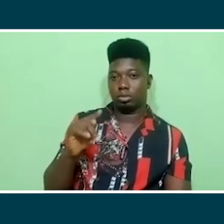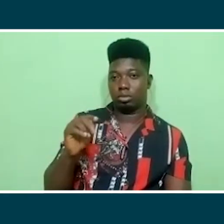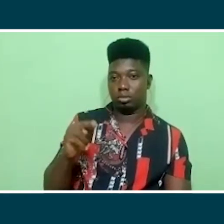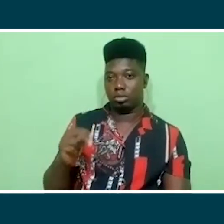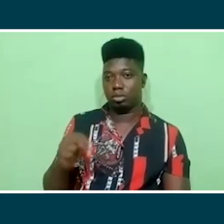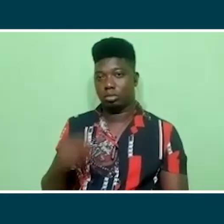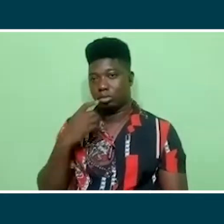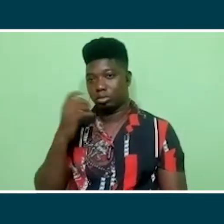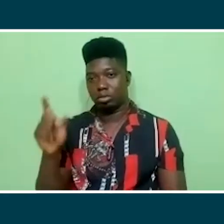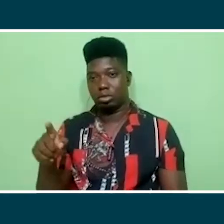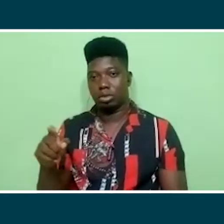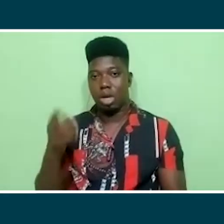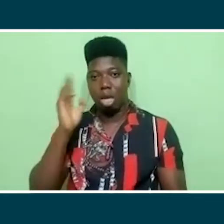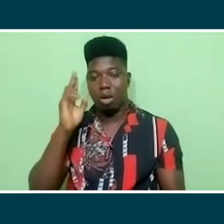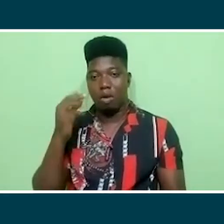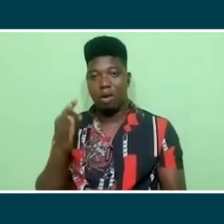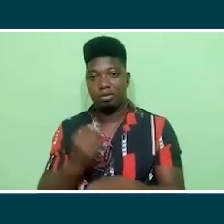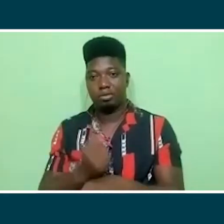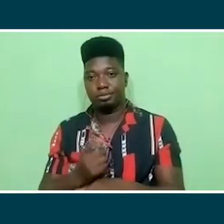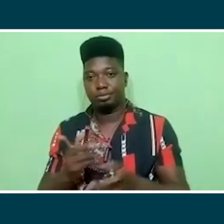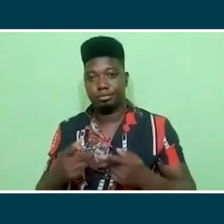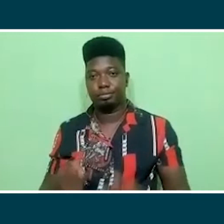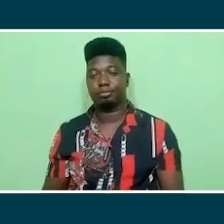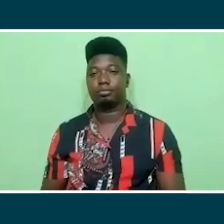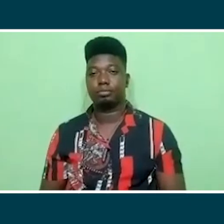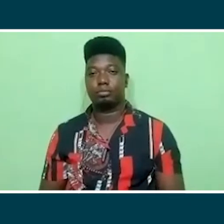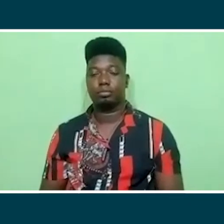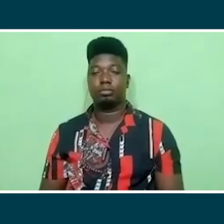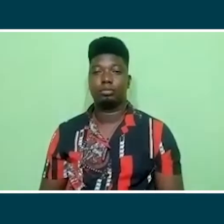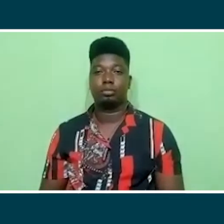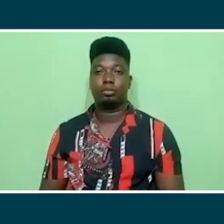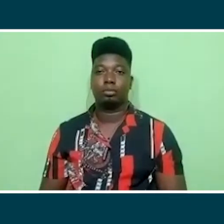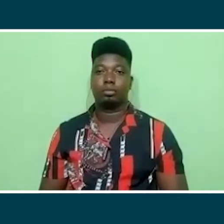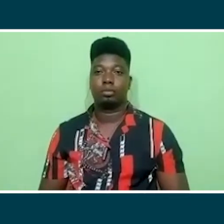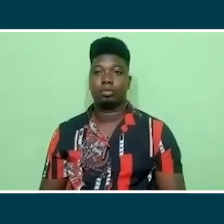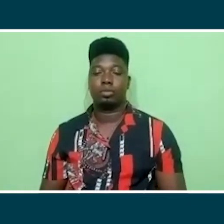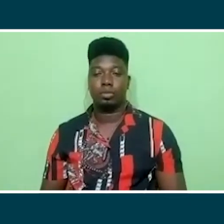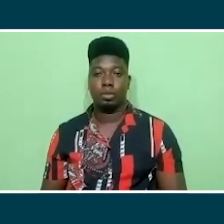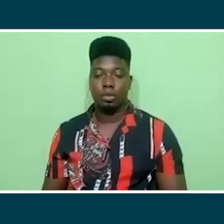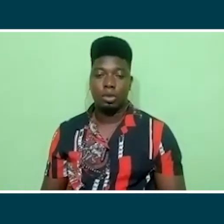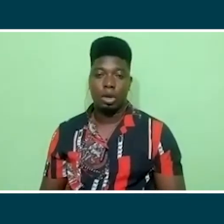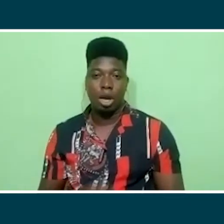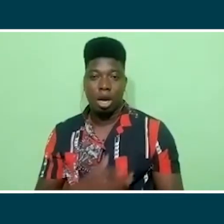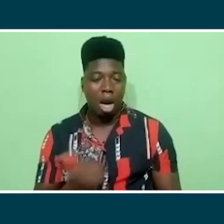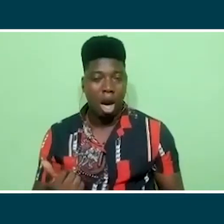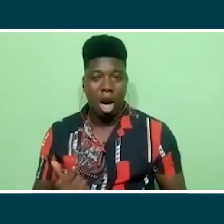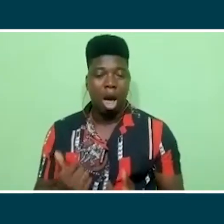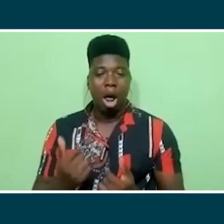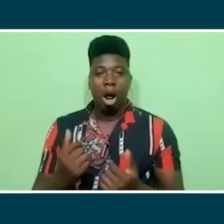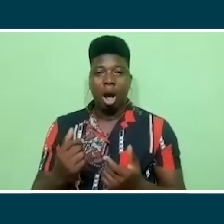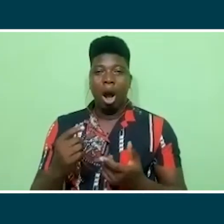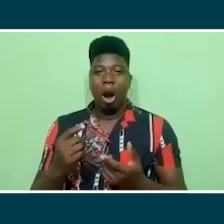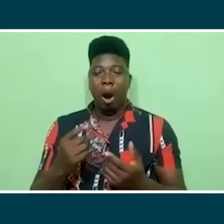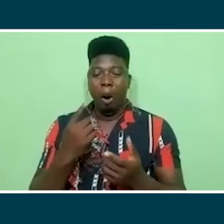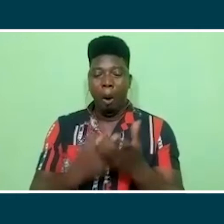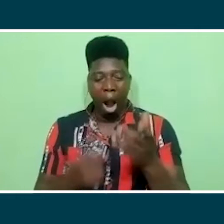workplace and what Jason and his team are already doing in the first couple of years to revamp that workplace gives